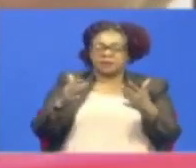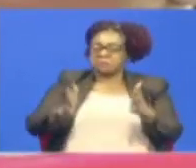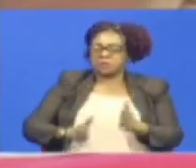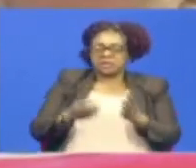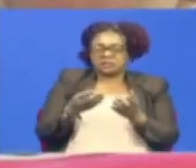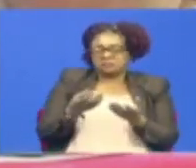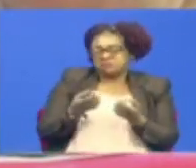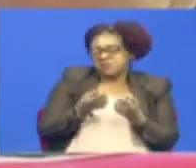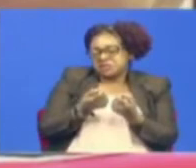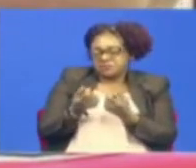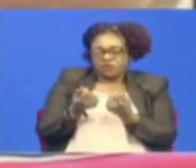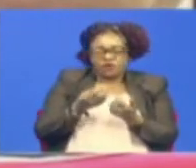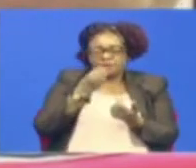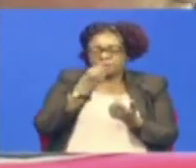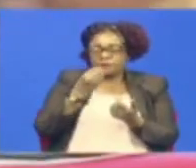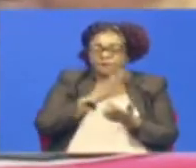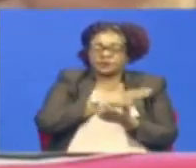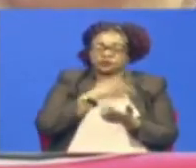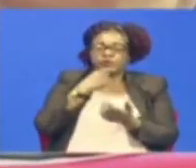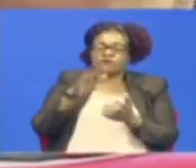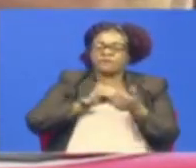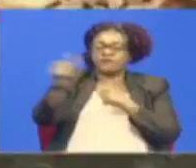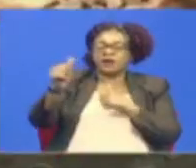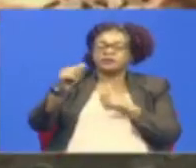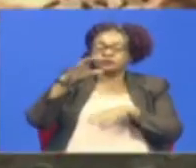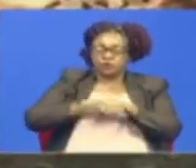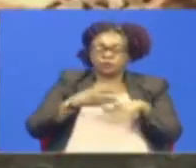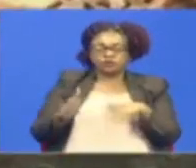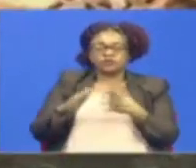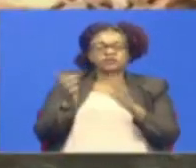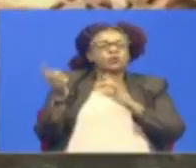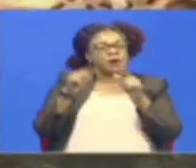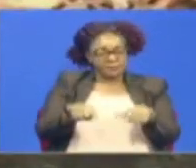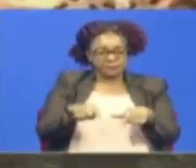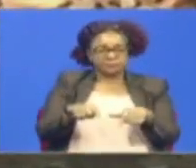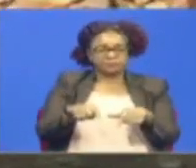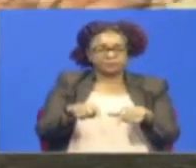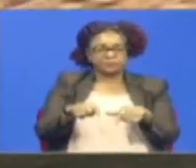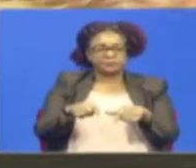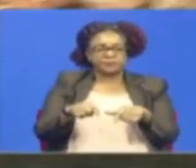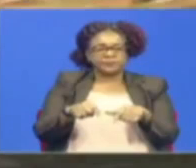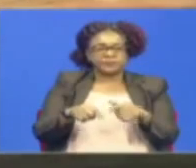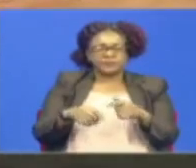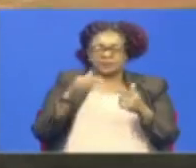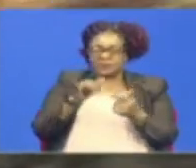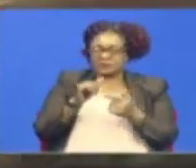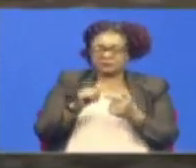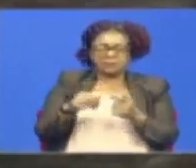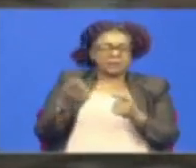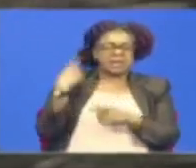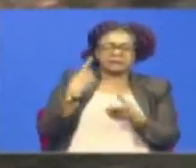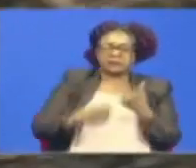tu wale marafiki walitoka mbali wenye walipata nafasi ya kuja. This was in clear-cut contrast to last year when the family was laying